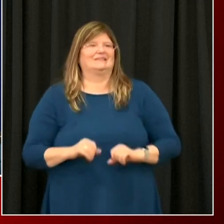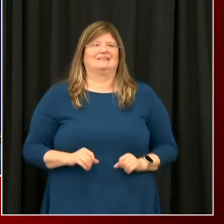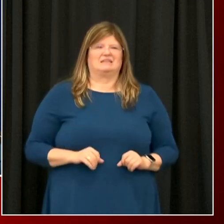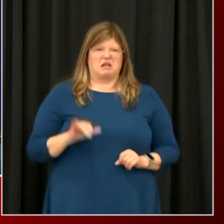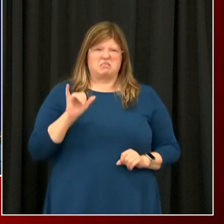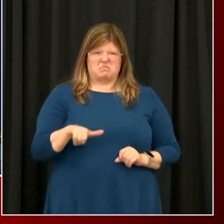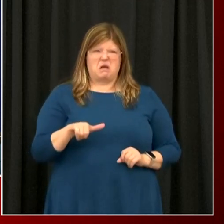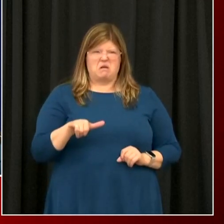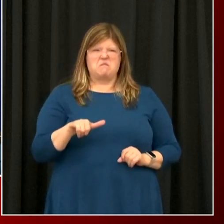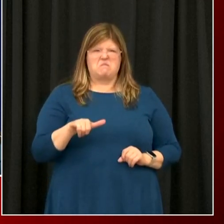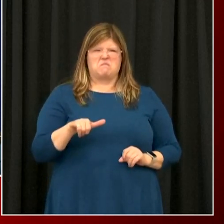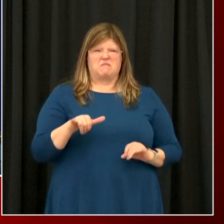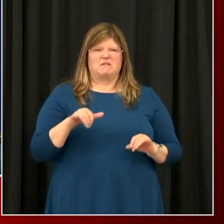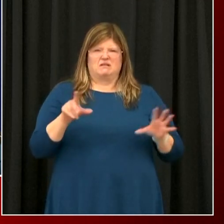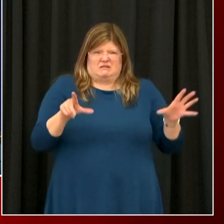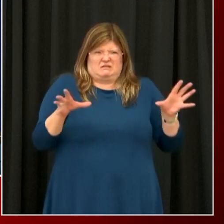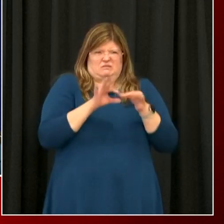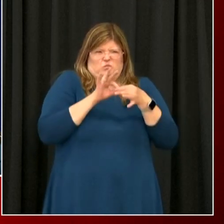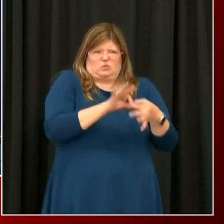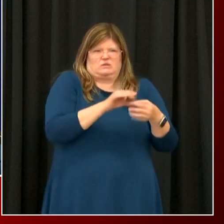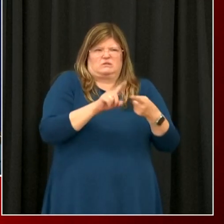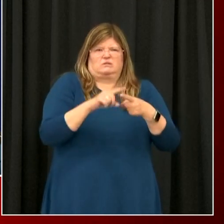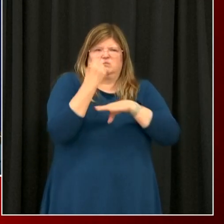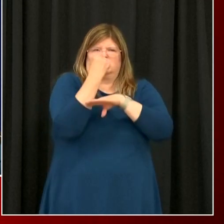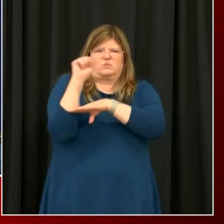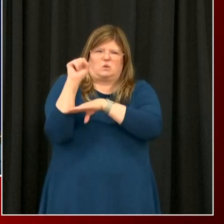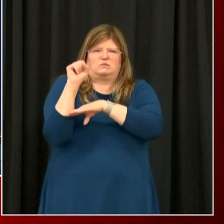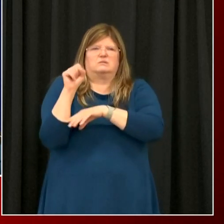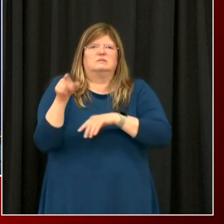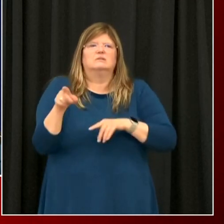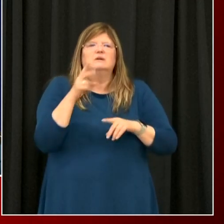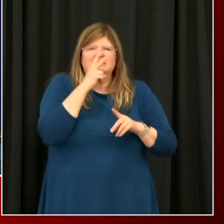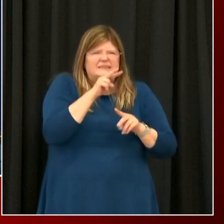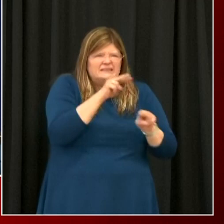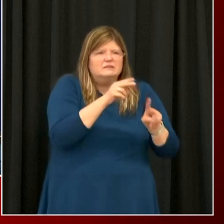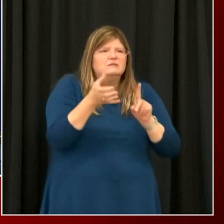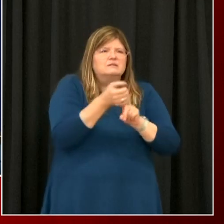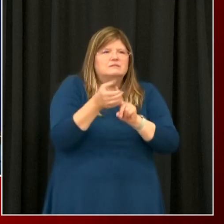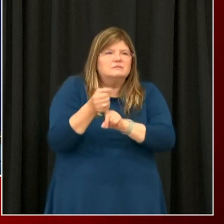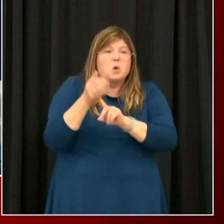that we're used to, and we are hopeful that tomorrow will be the same.